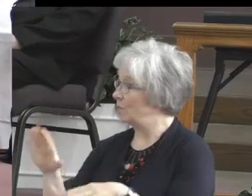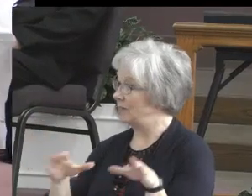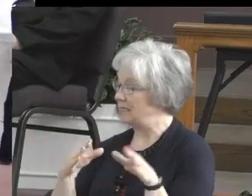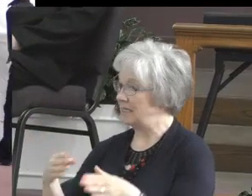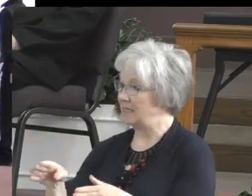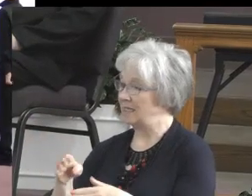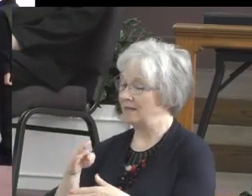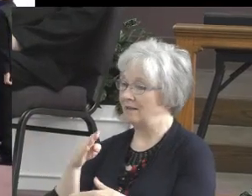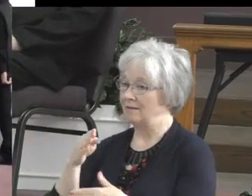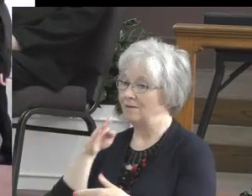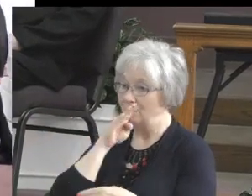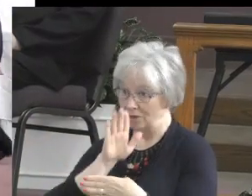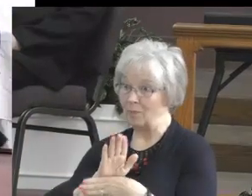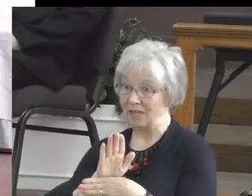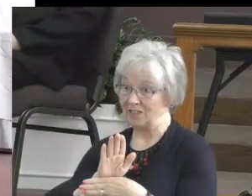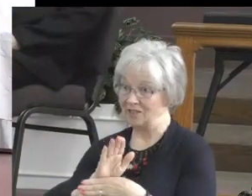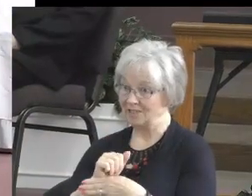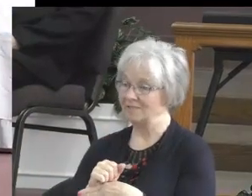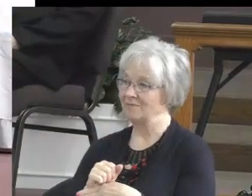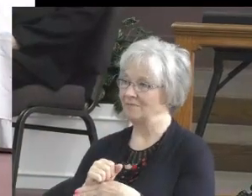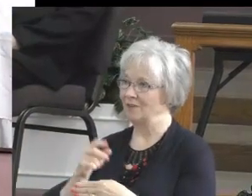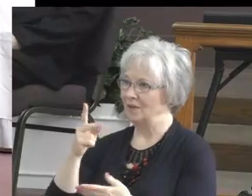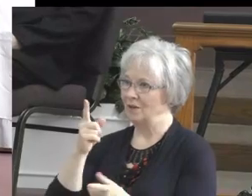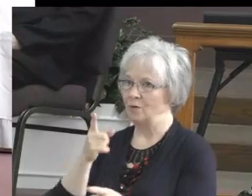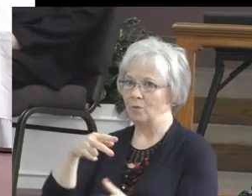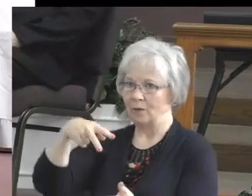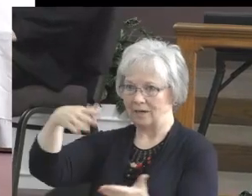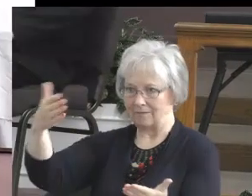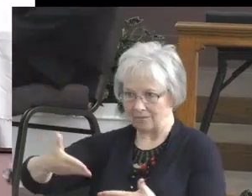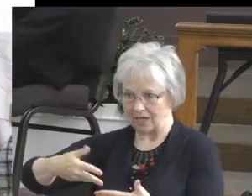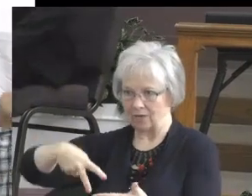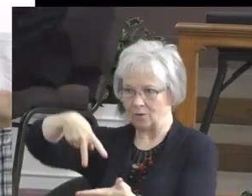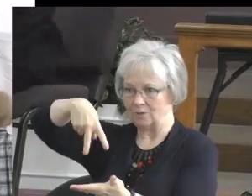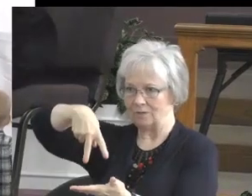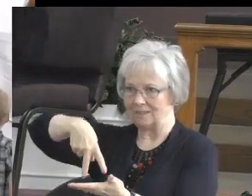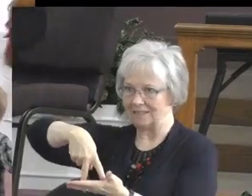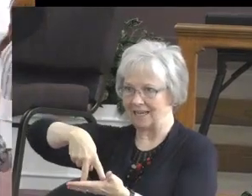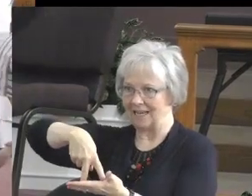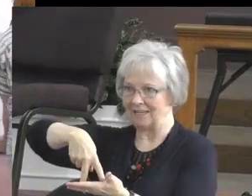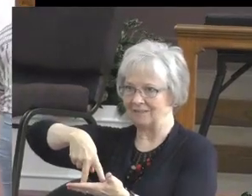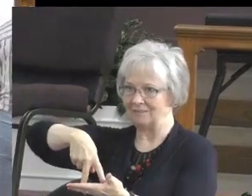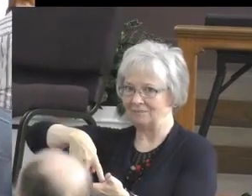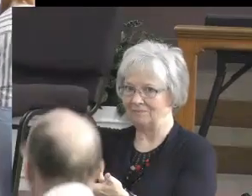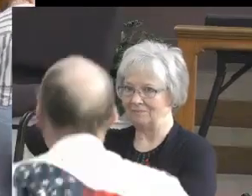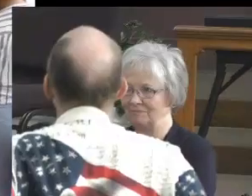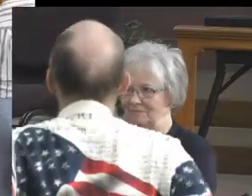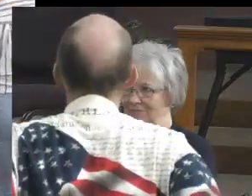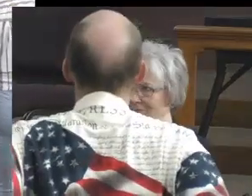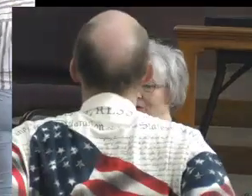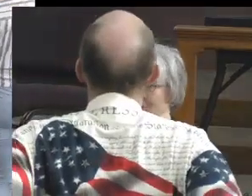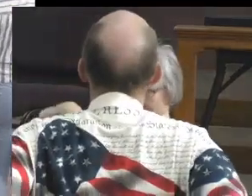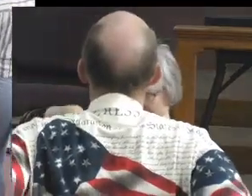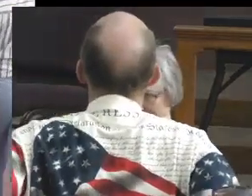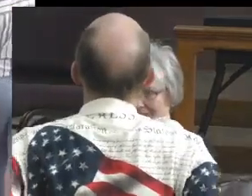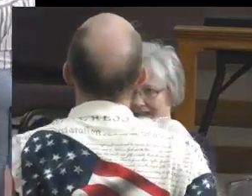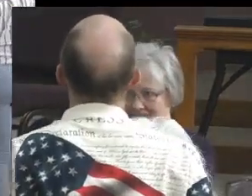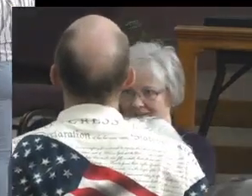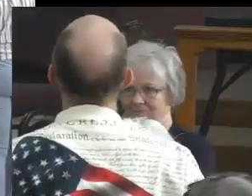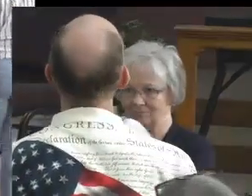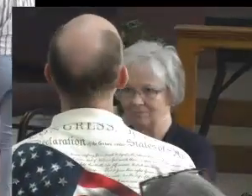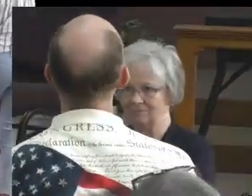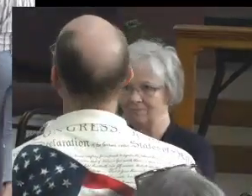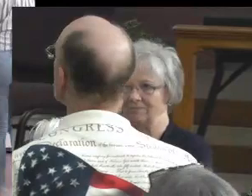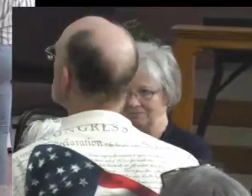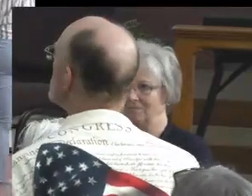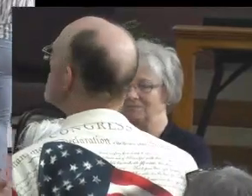That's absolutely right. So we're going to invite everybody here to stand, and we're going to say our pledges. All right, we're